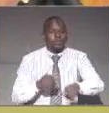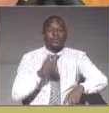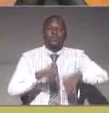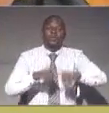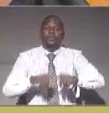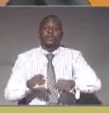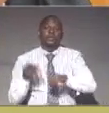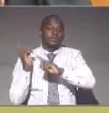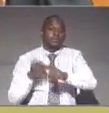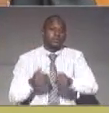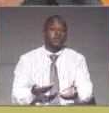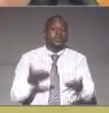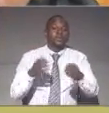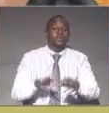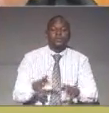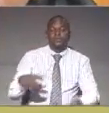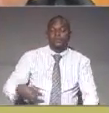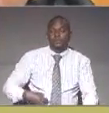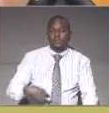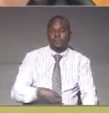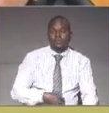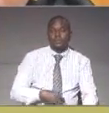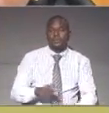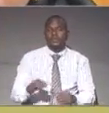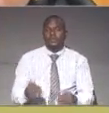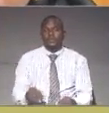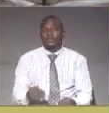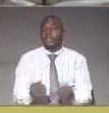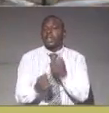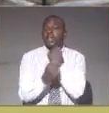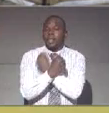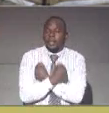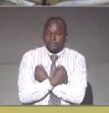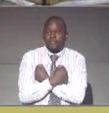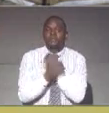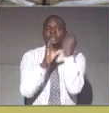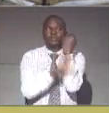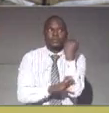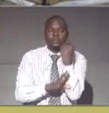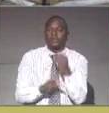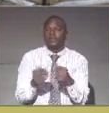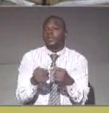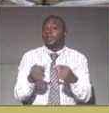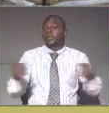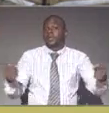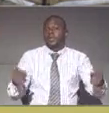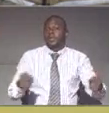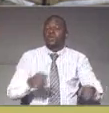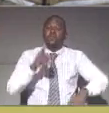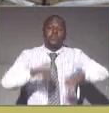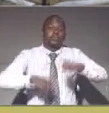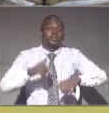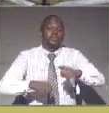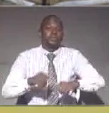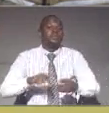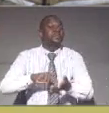had politicized the death of twins for being unpatriotic. Being on the opposite side of politics does